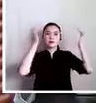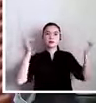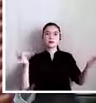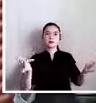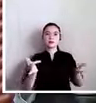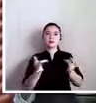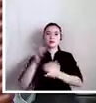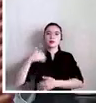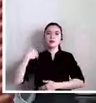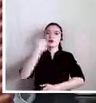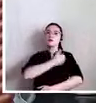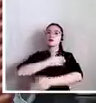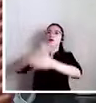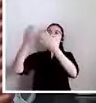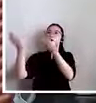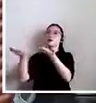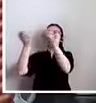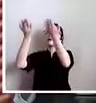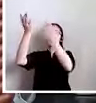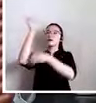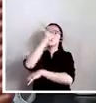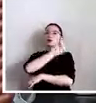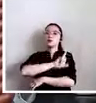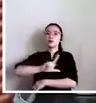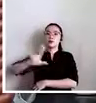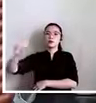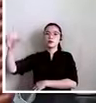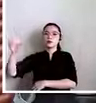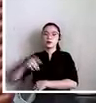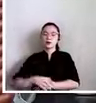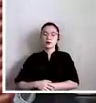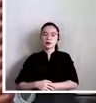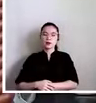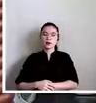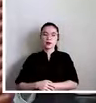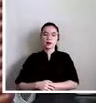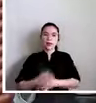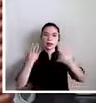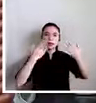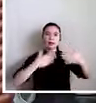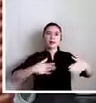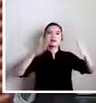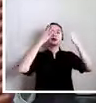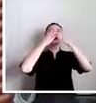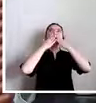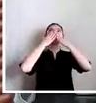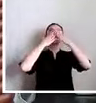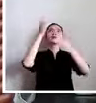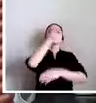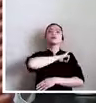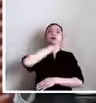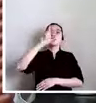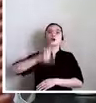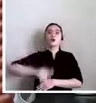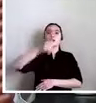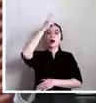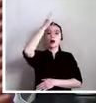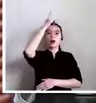up to the Lord. Let us give thanks to the Lord our God. It